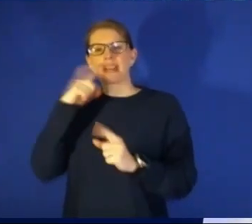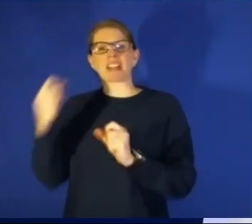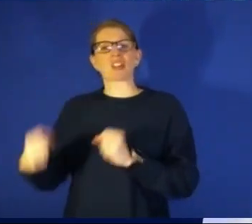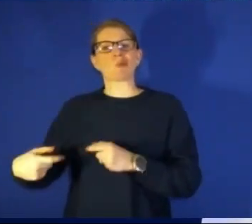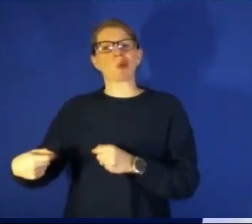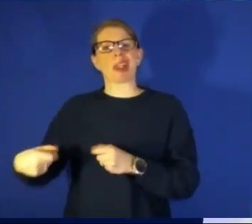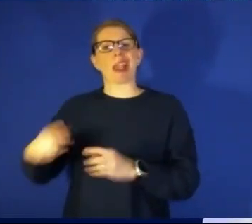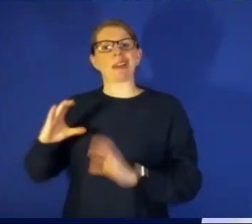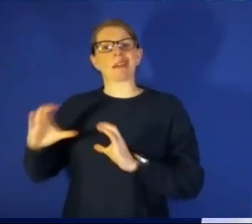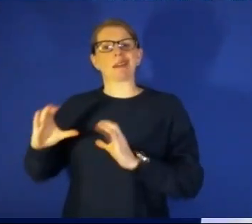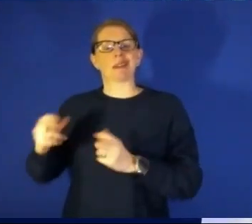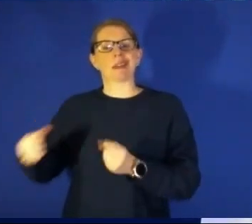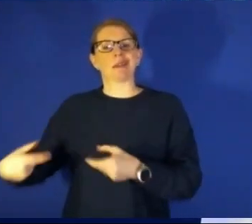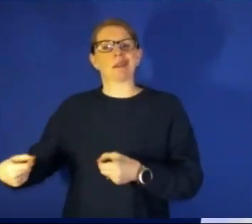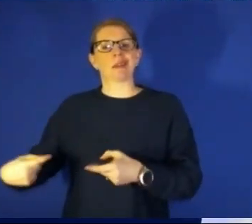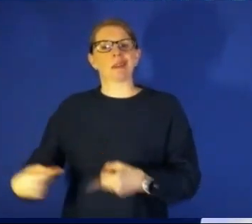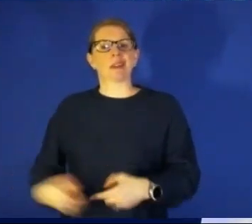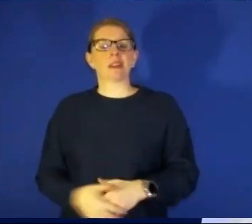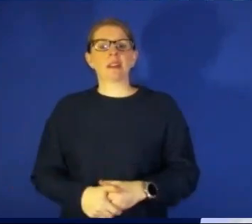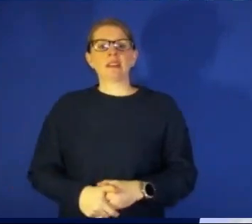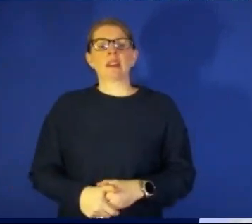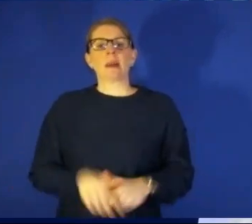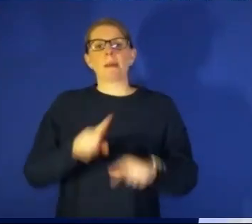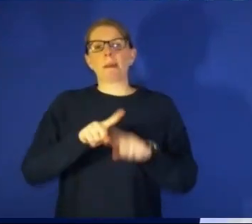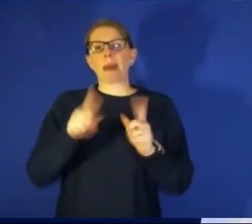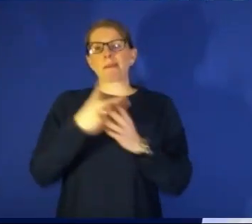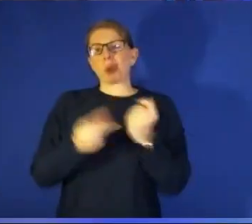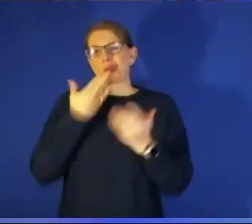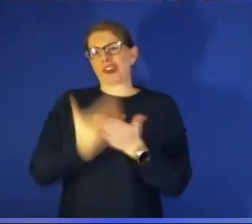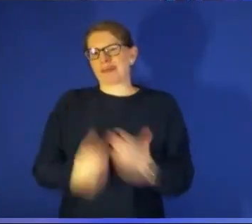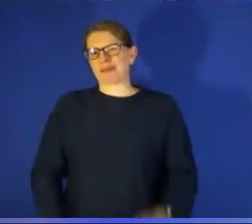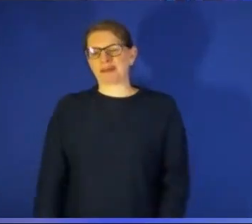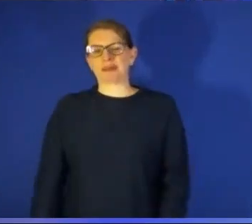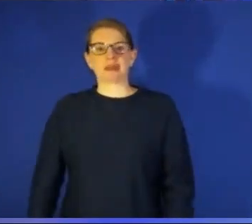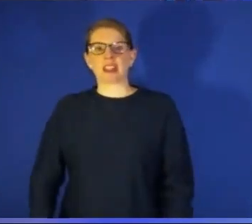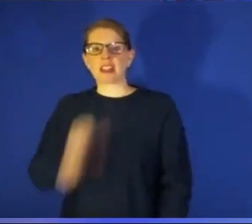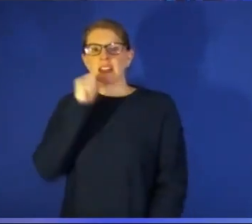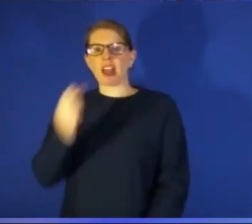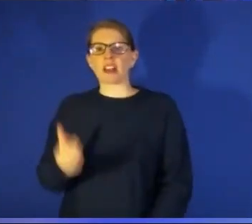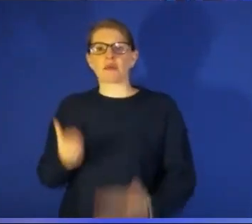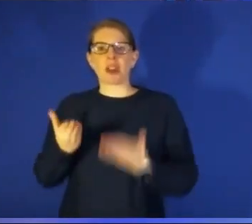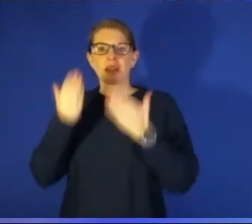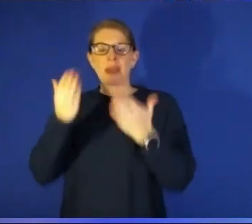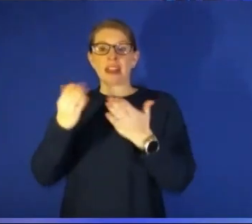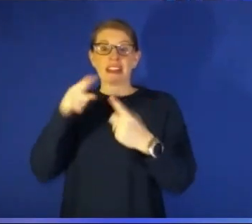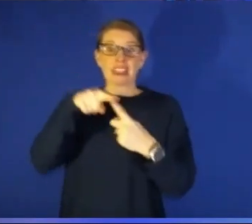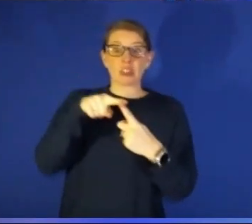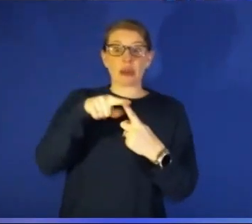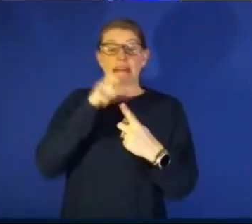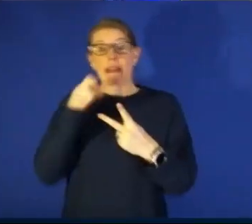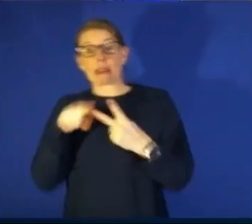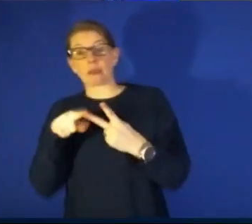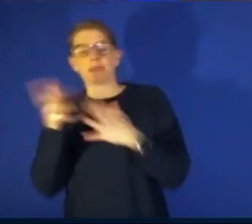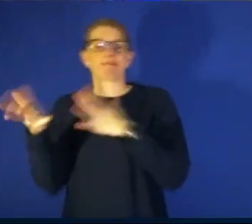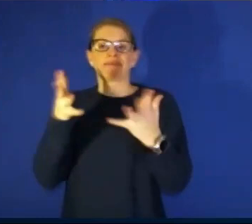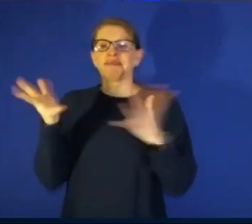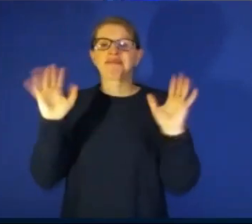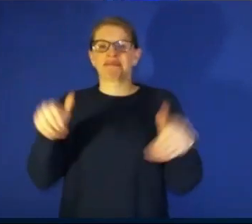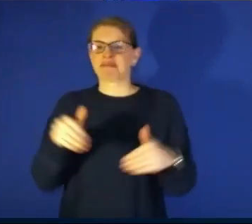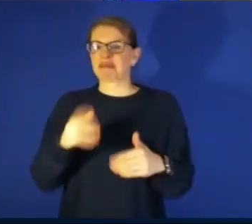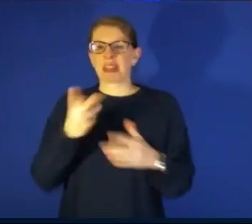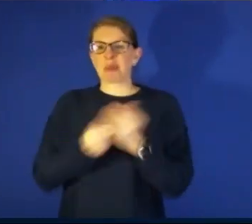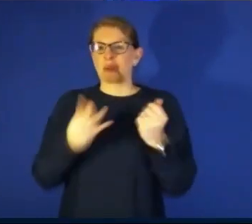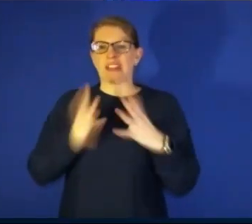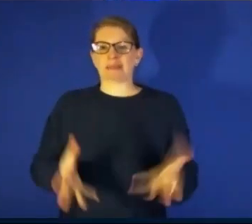they're both good. I would not recommend one over the other. Okay, great advice. Dr. Hawkinson, Yeah. how are you over